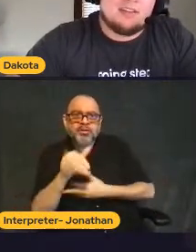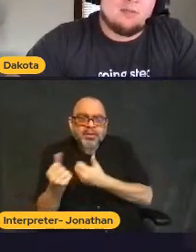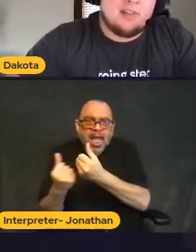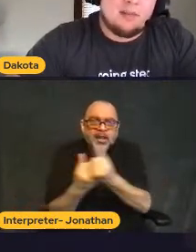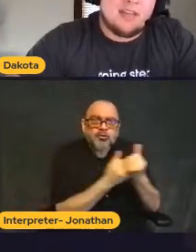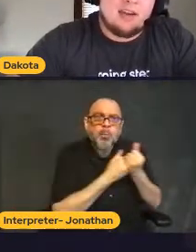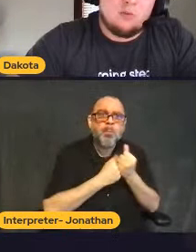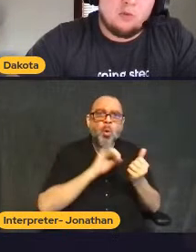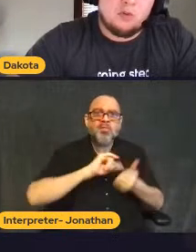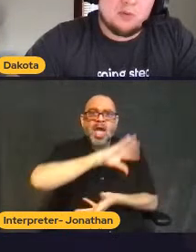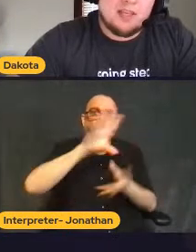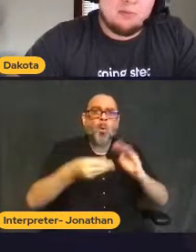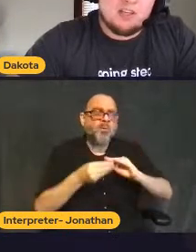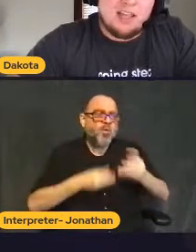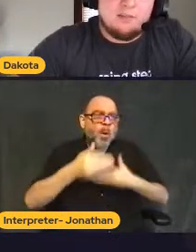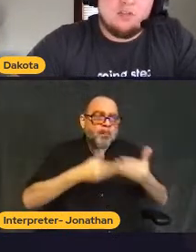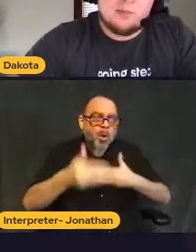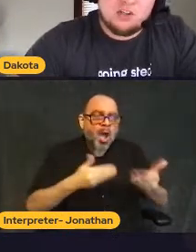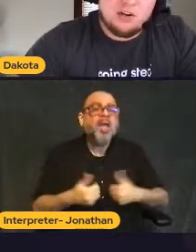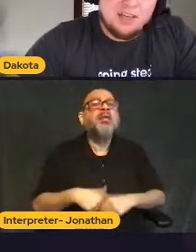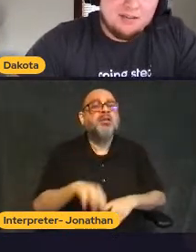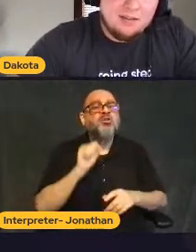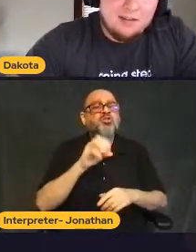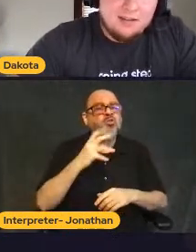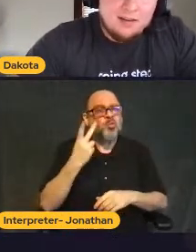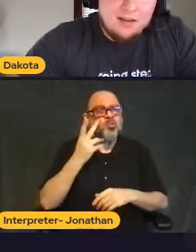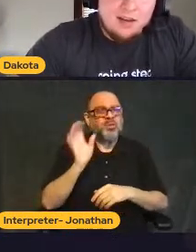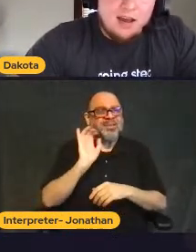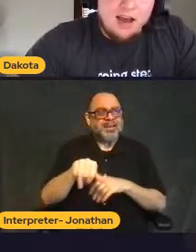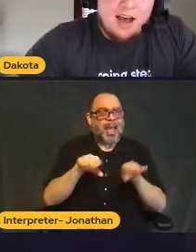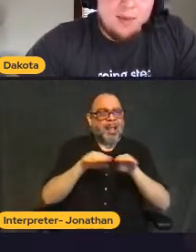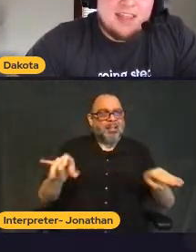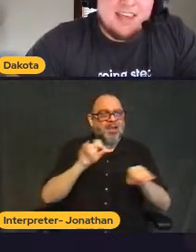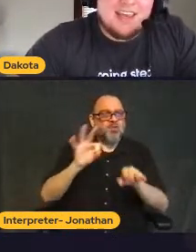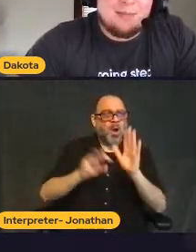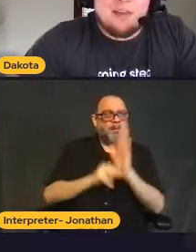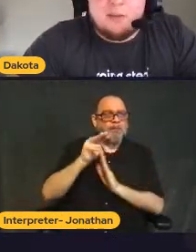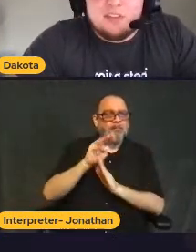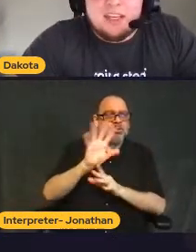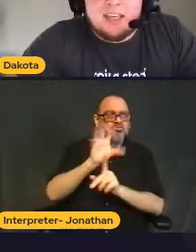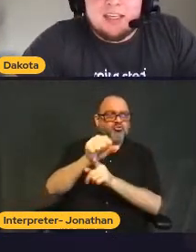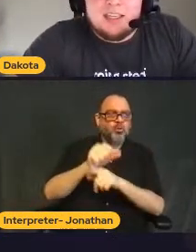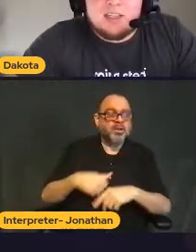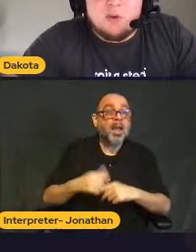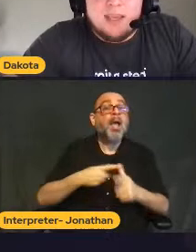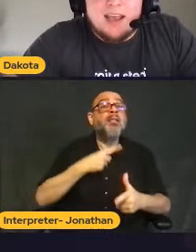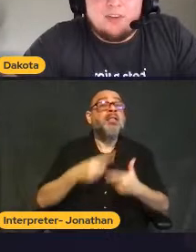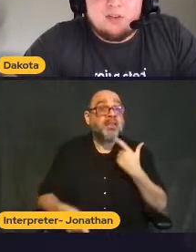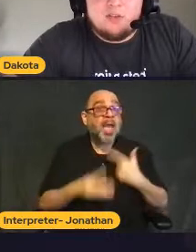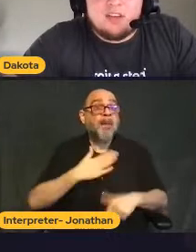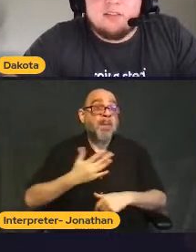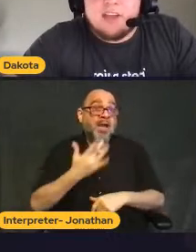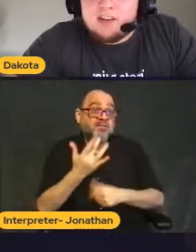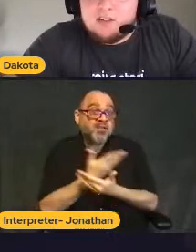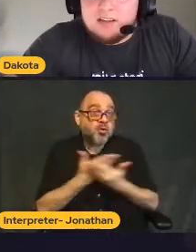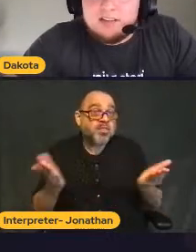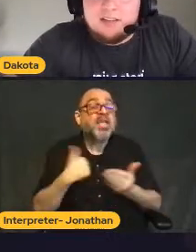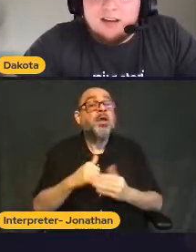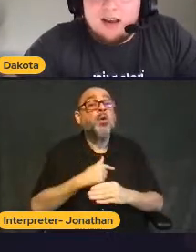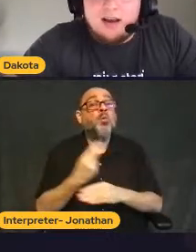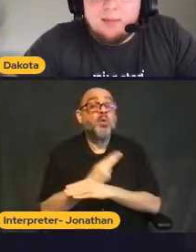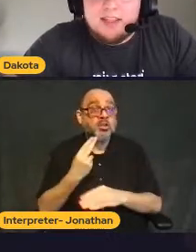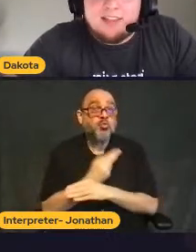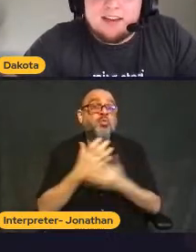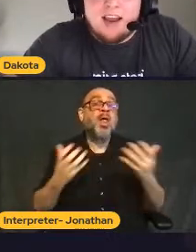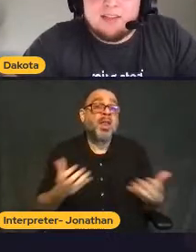added methods to allow them to add new rules when they reach that level of maturity. And then my favorite thing is we made heavy use of doc